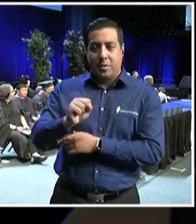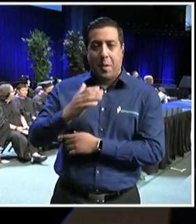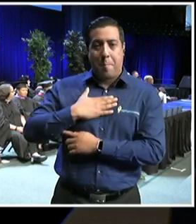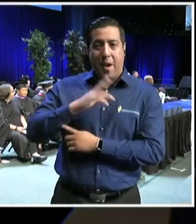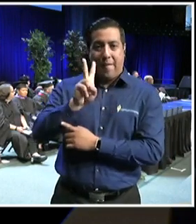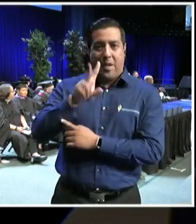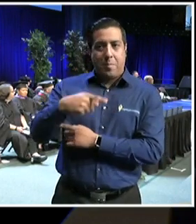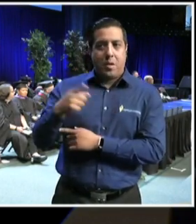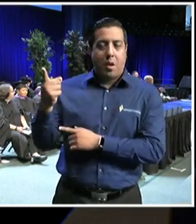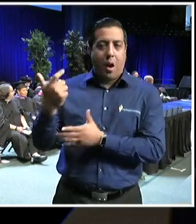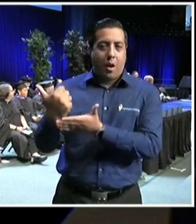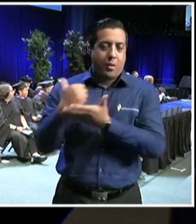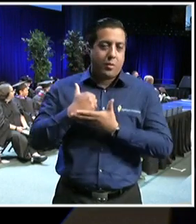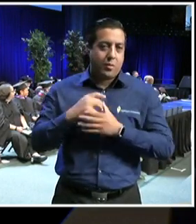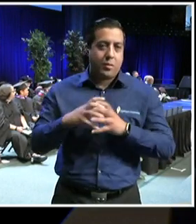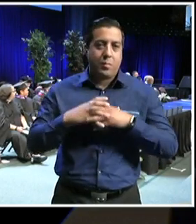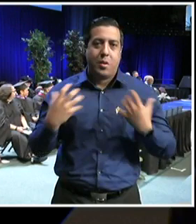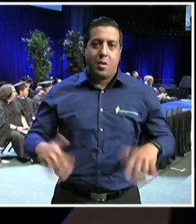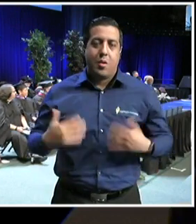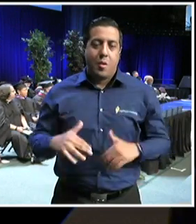helped me so much.